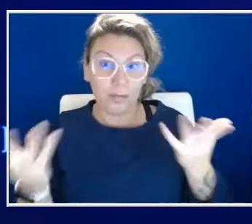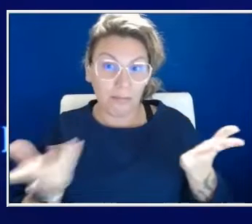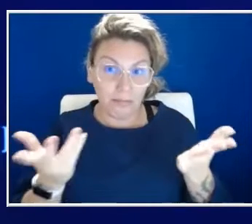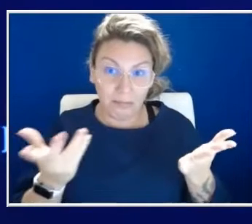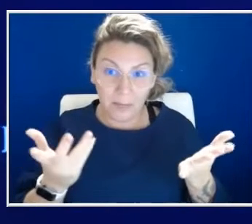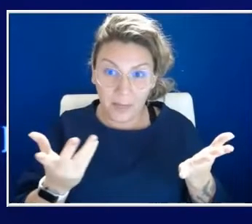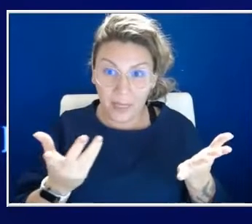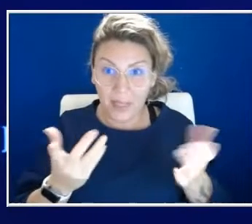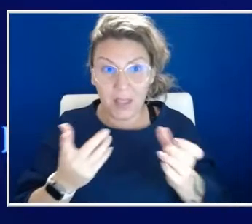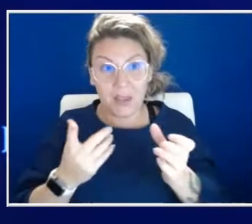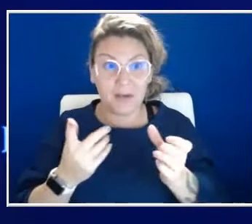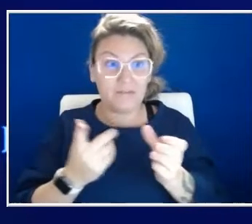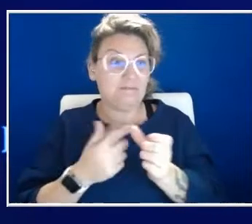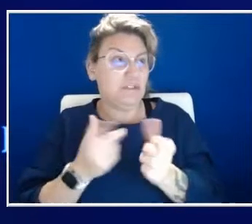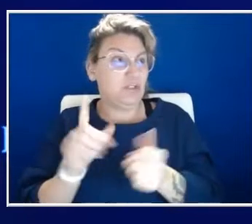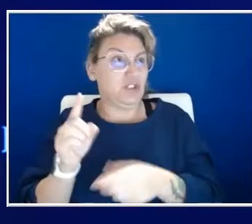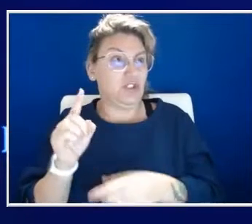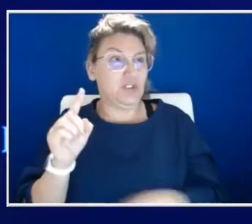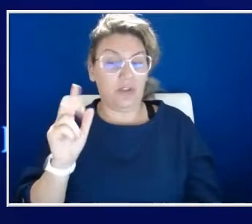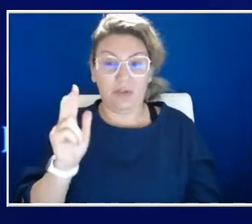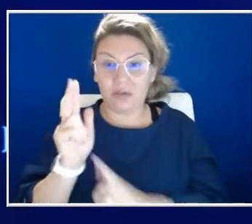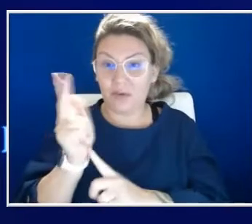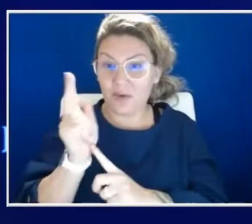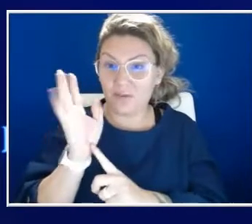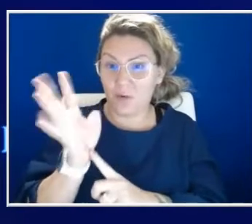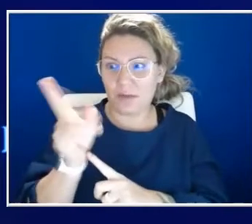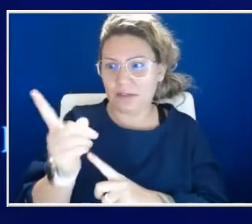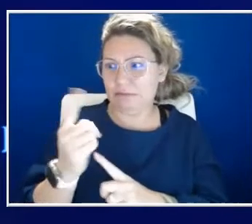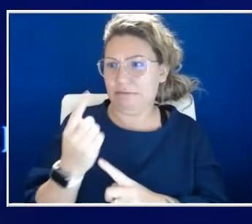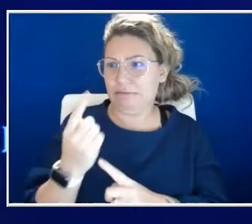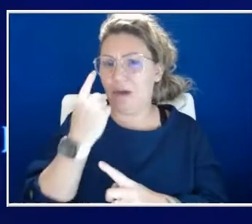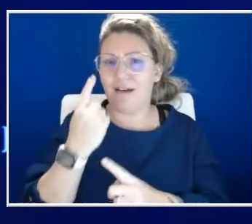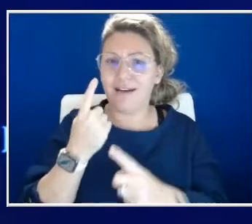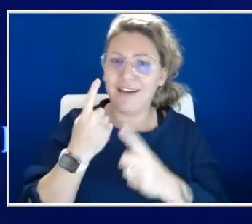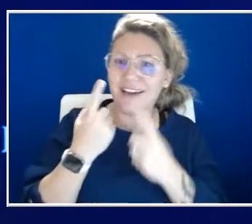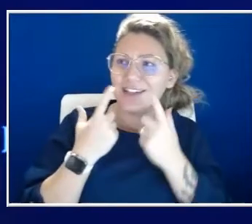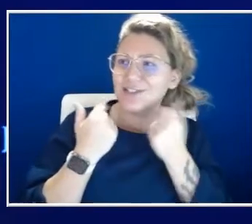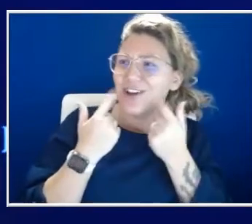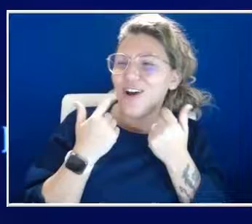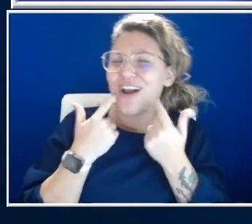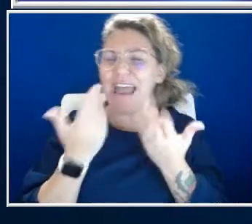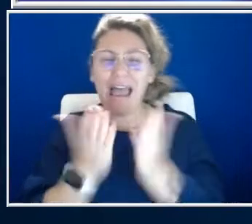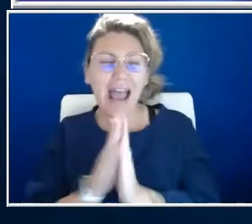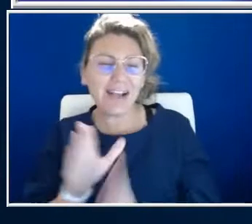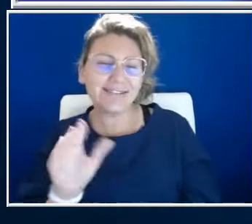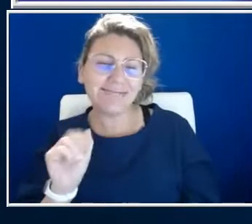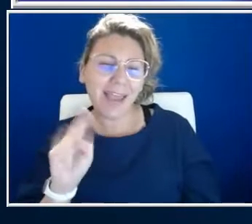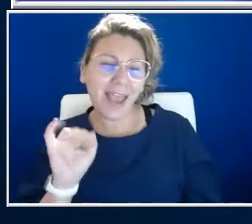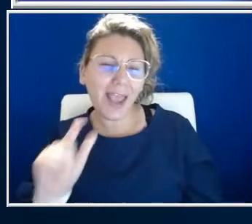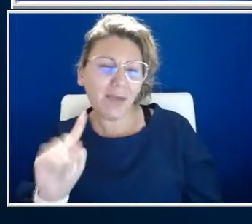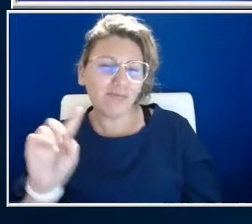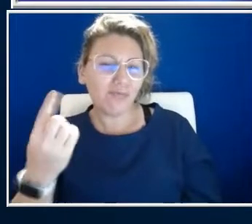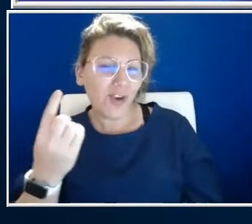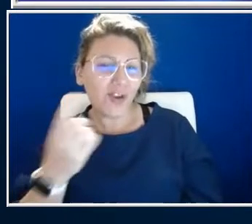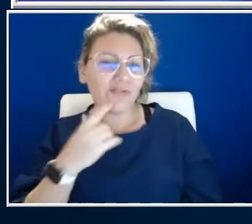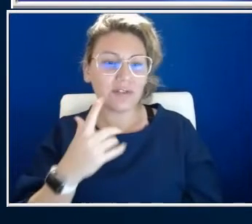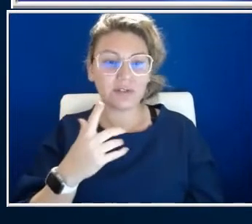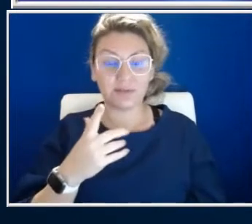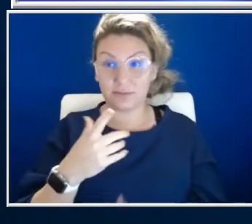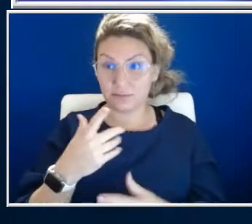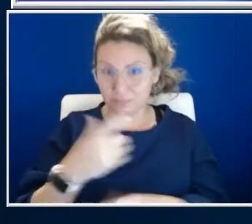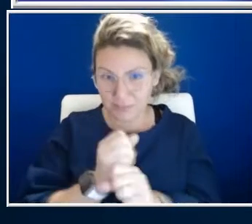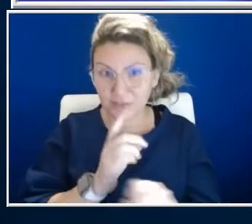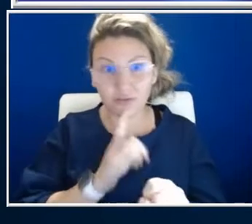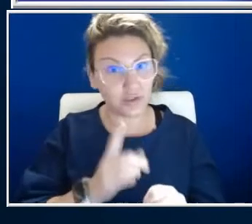3 or 4 minutes, he thought I was joking. He asked if it was April 1st, and once we were able to assure that this was not, he wasn't being